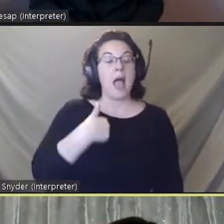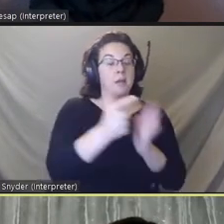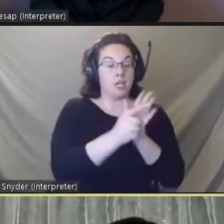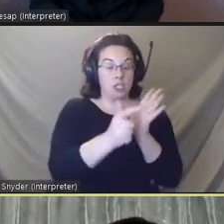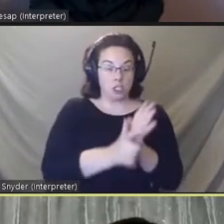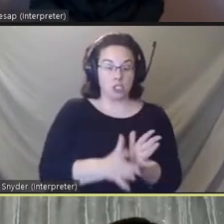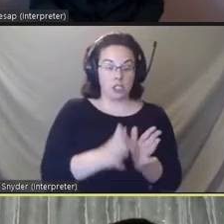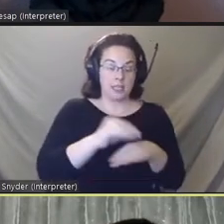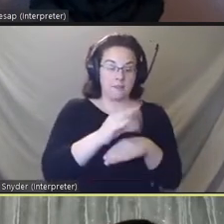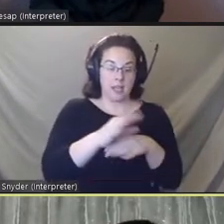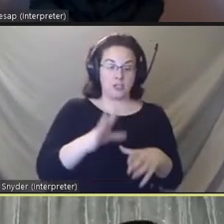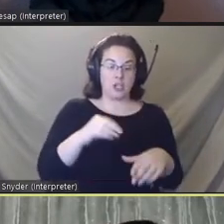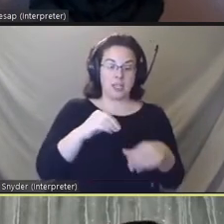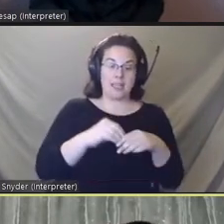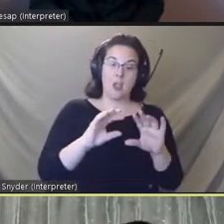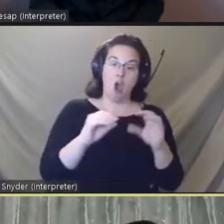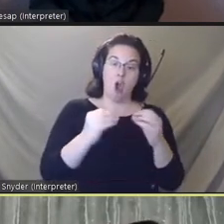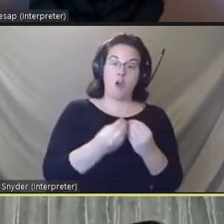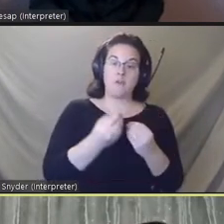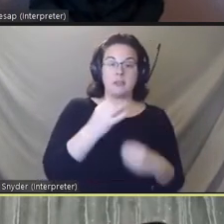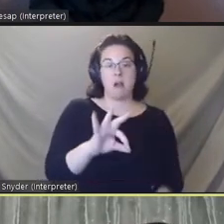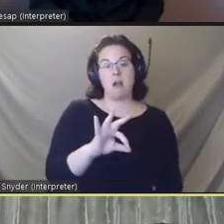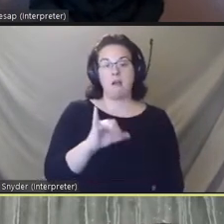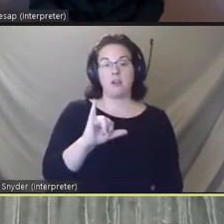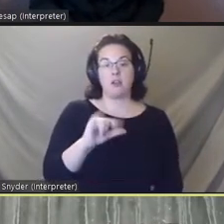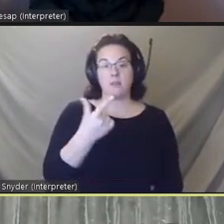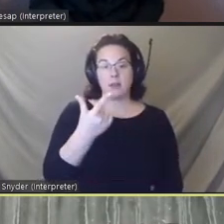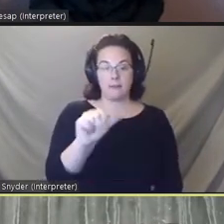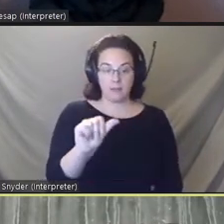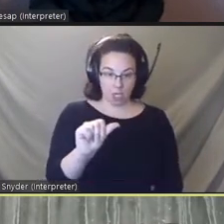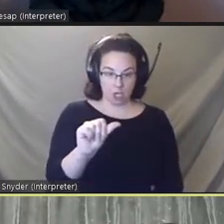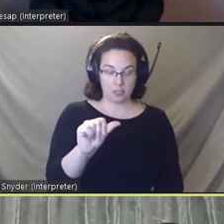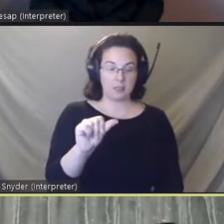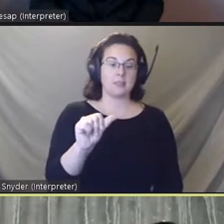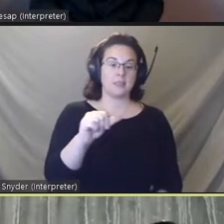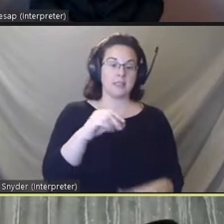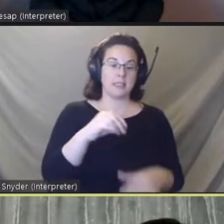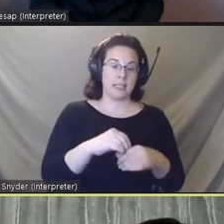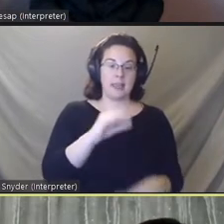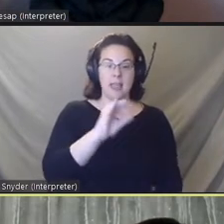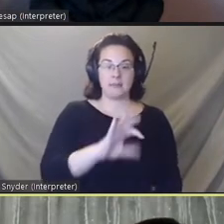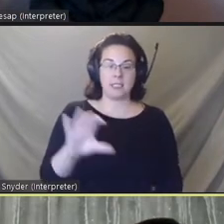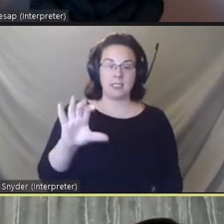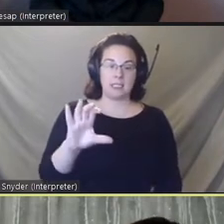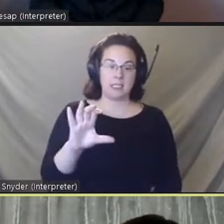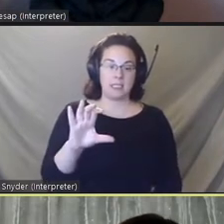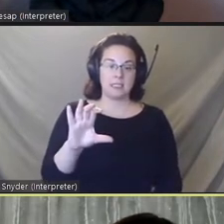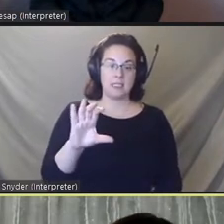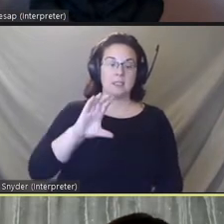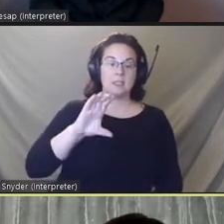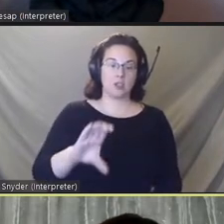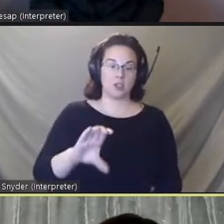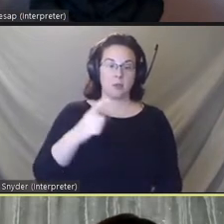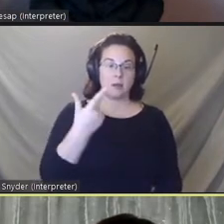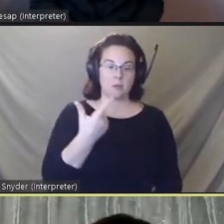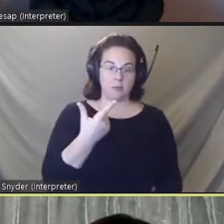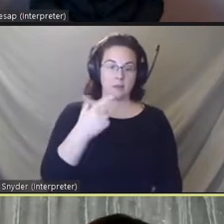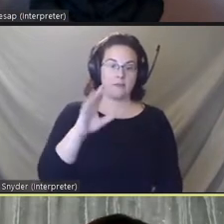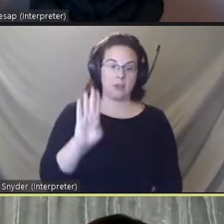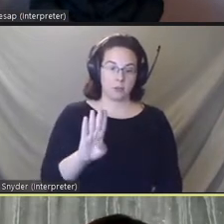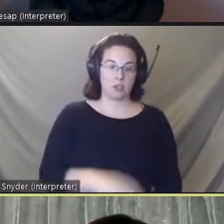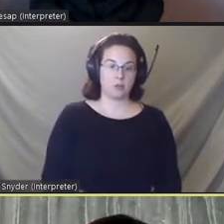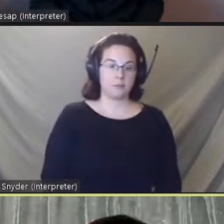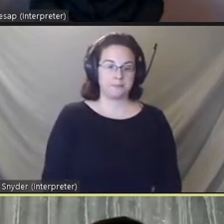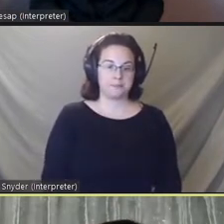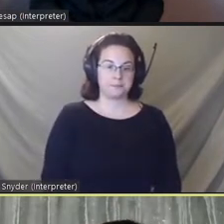the Office of Intergovernmental Affairs in the FCC's Consumer and Governmental Affairs